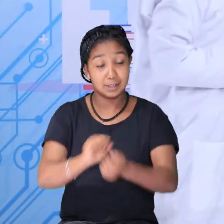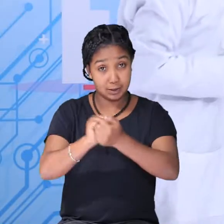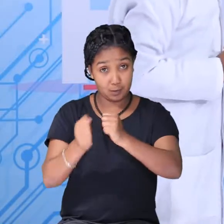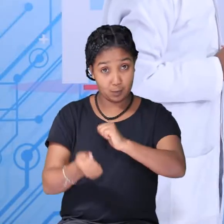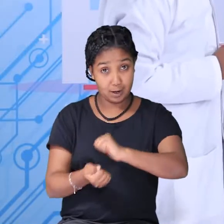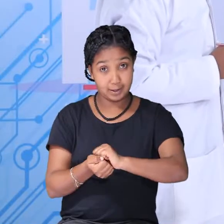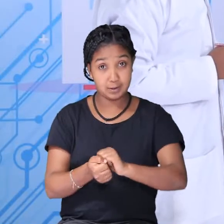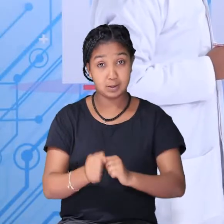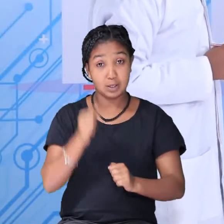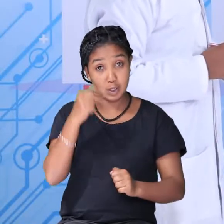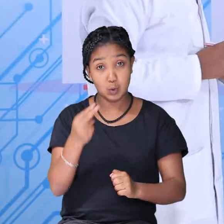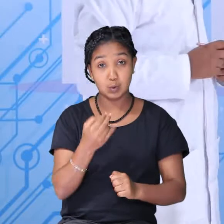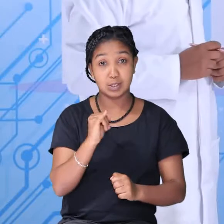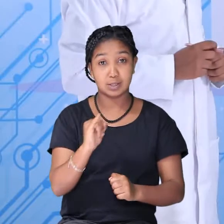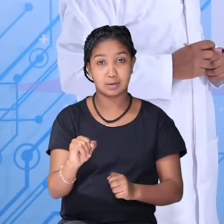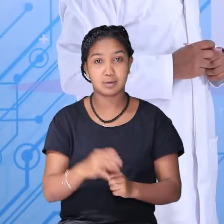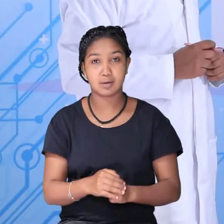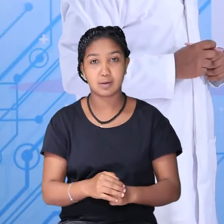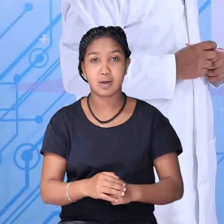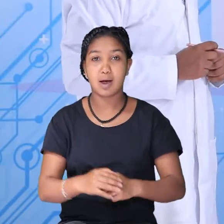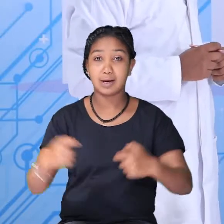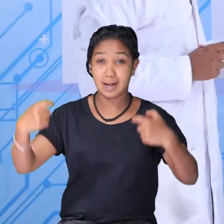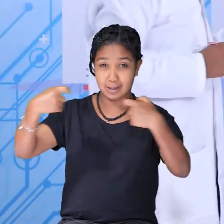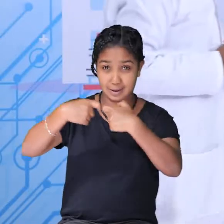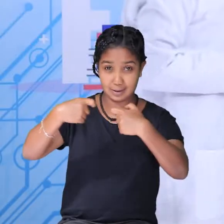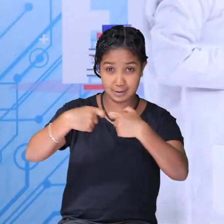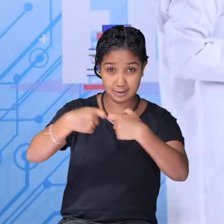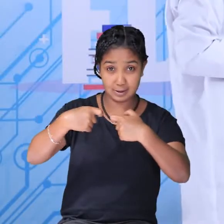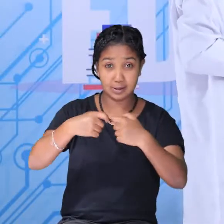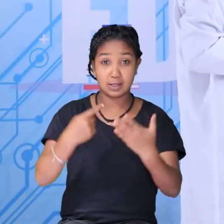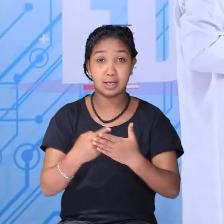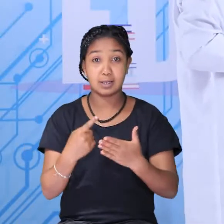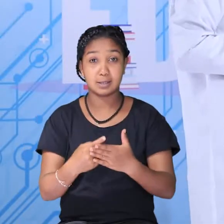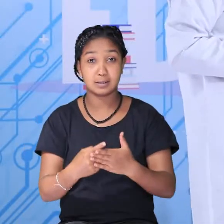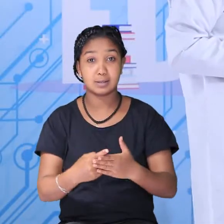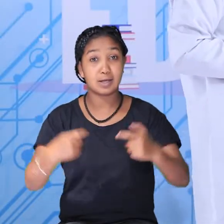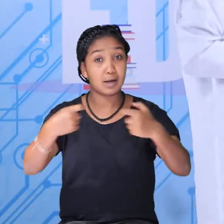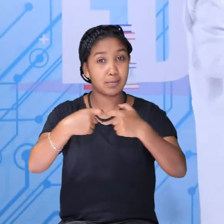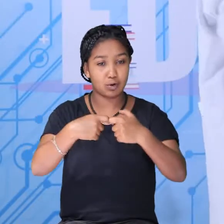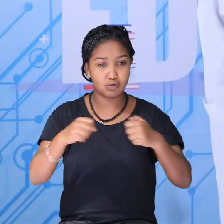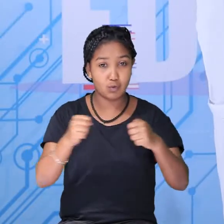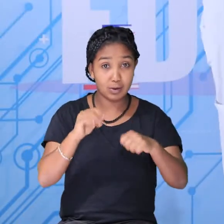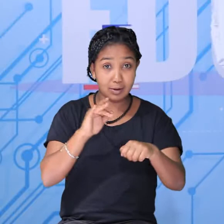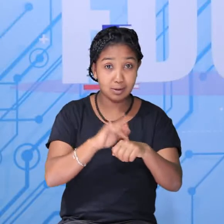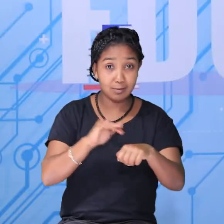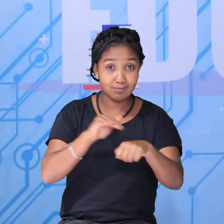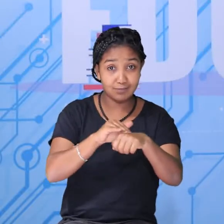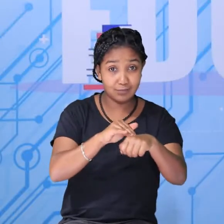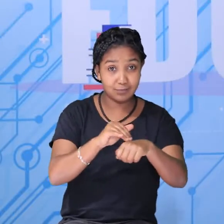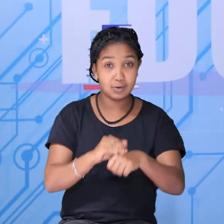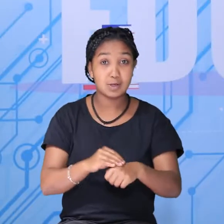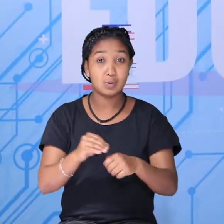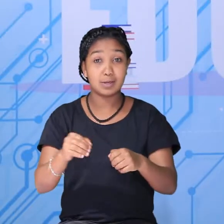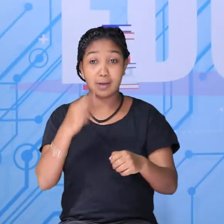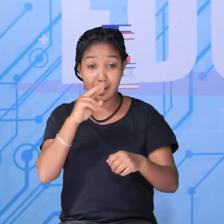stimuli he used is an electric grid. There is a mild electric shock when the rats